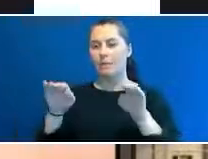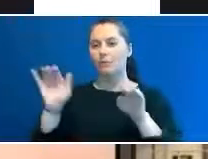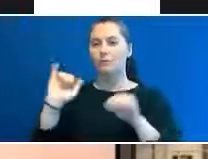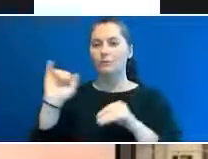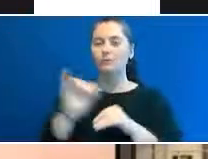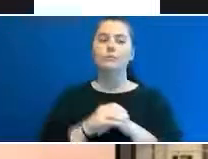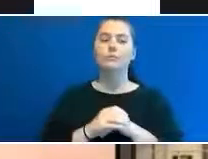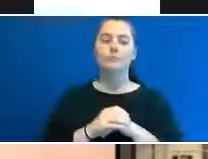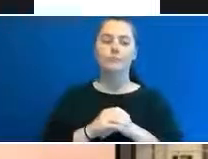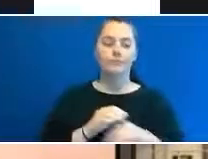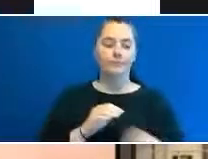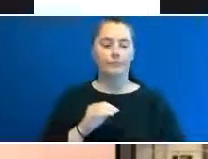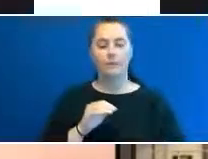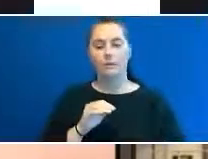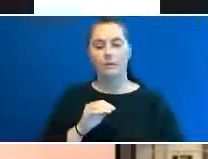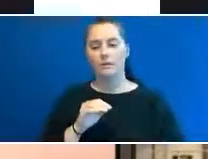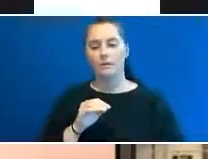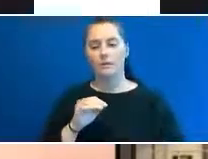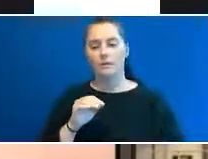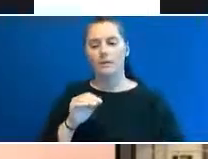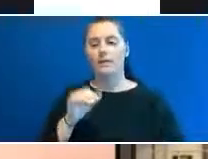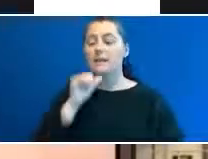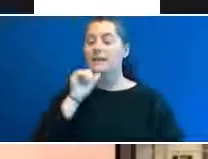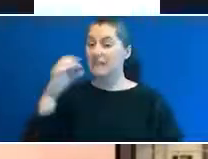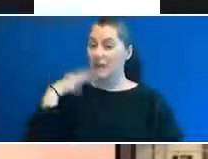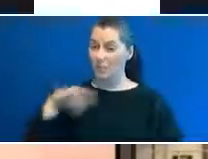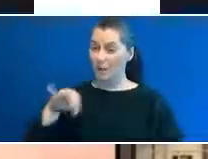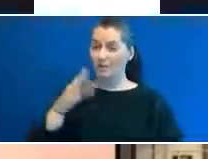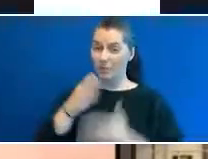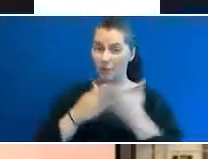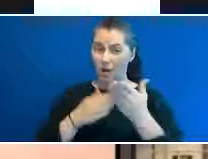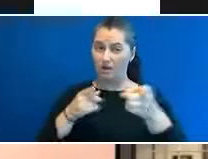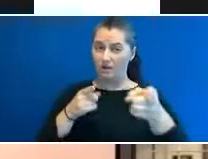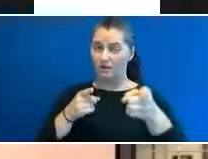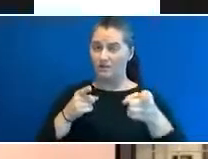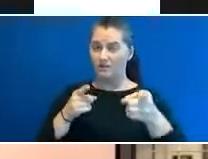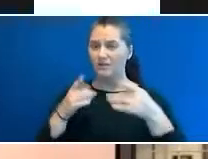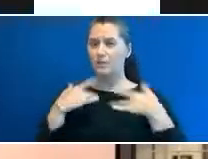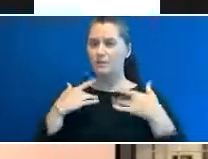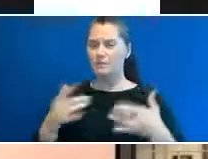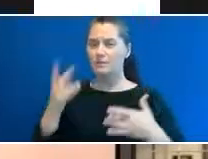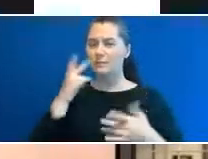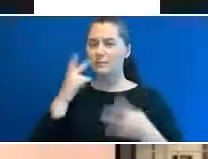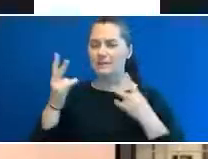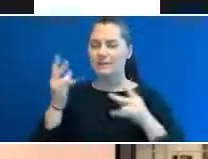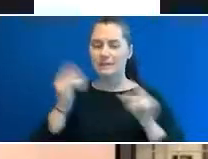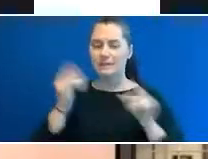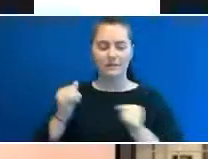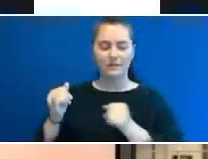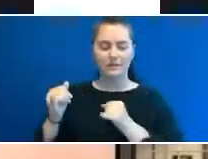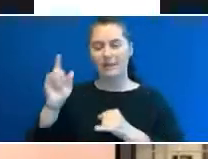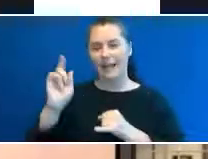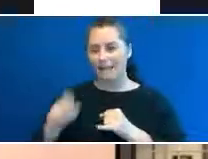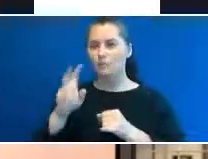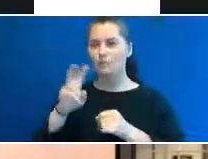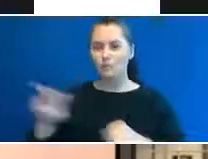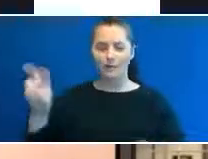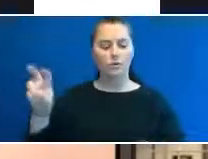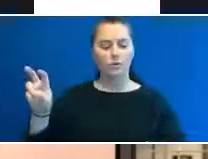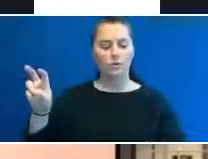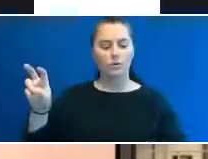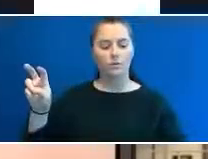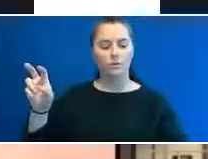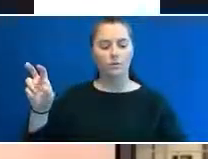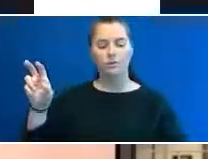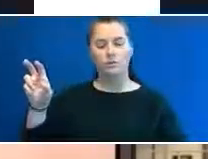the nonprofit space, we're going to typically see individuals who have to travel. We're going to see individuals who